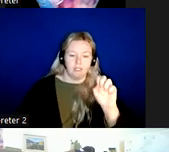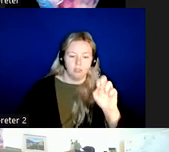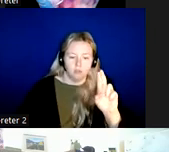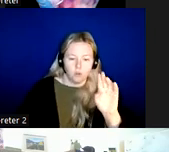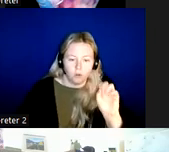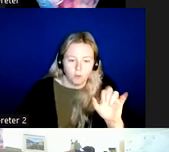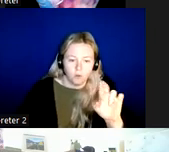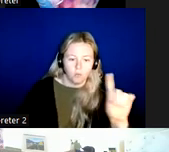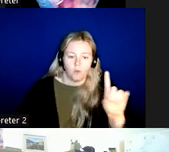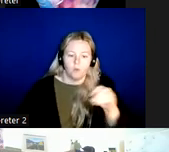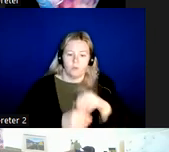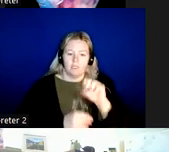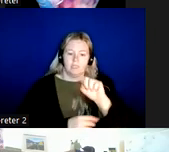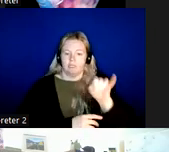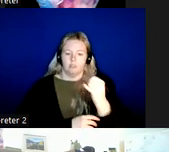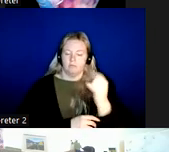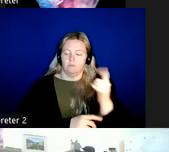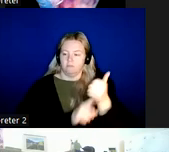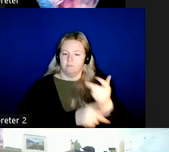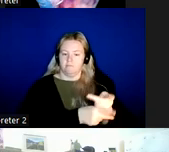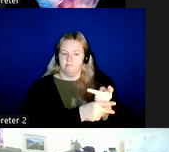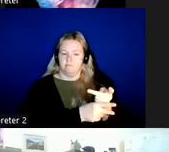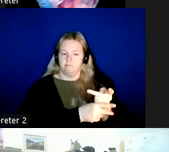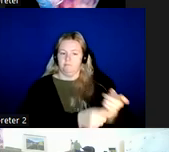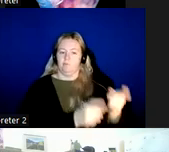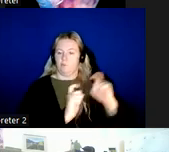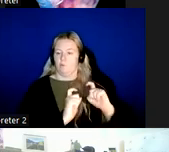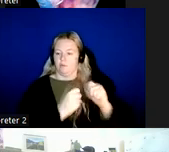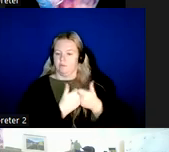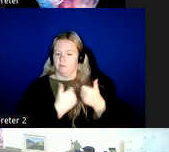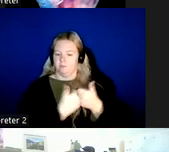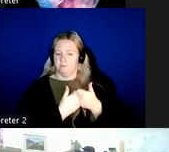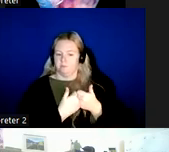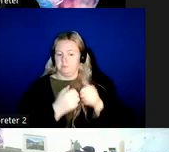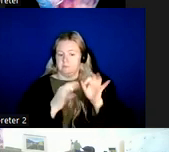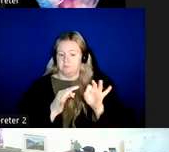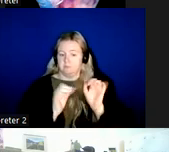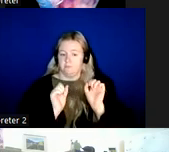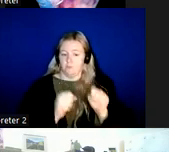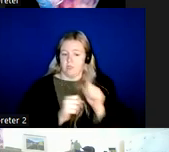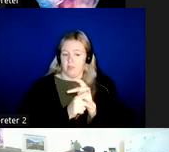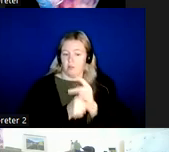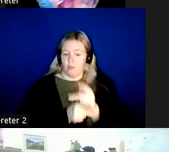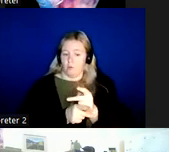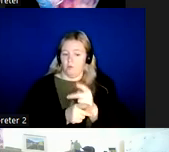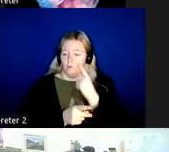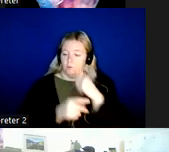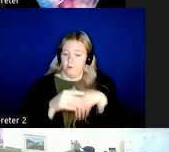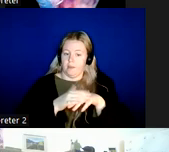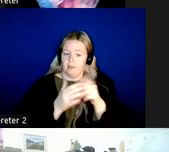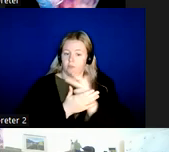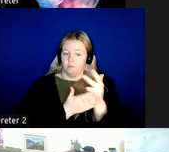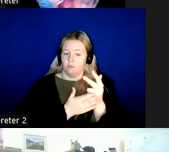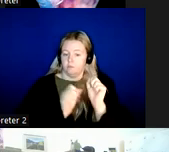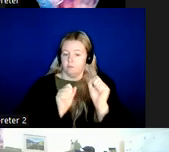book, easy peasy, long period of 3 weeks. And I just find board games are an excellent addition